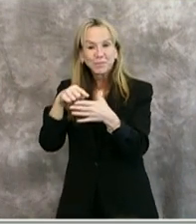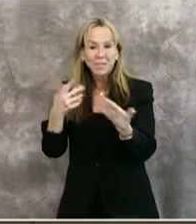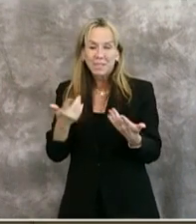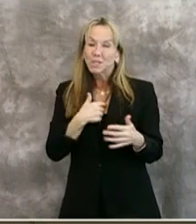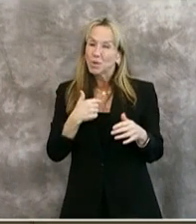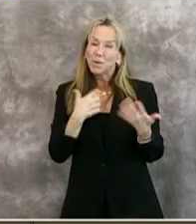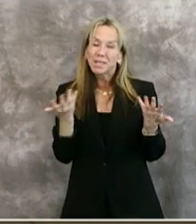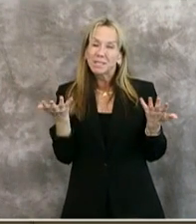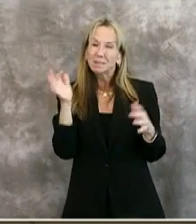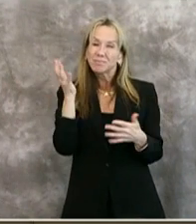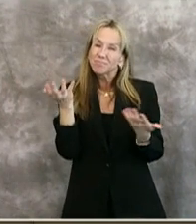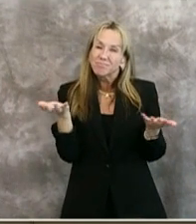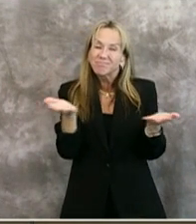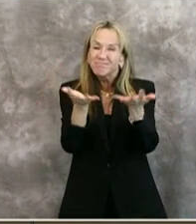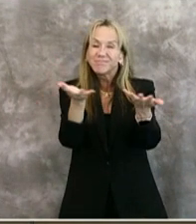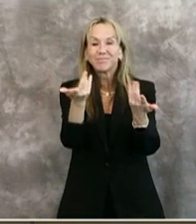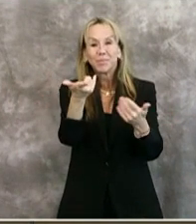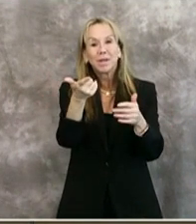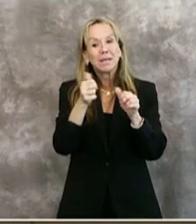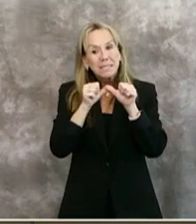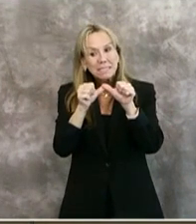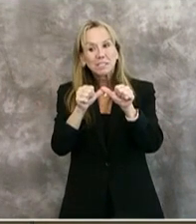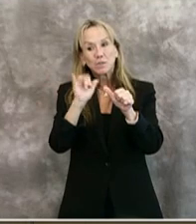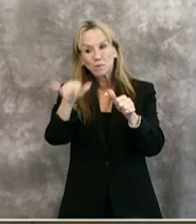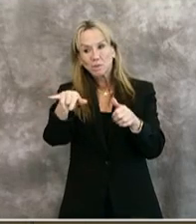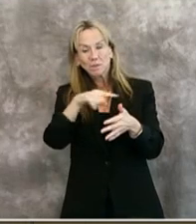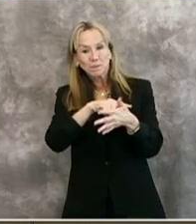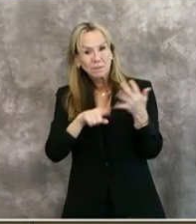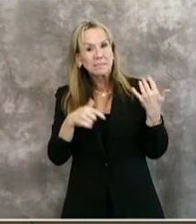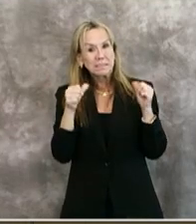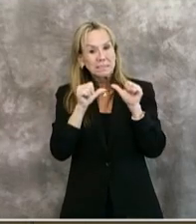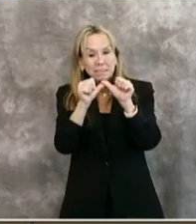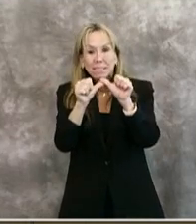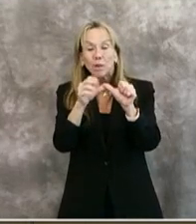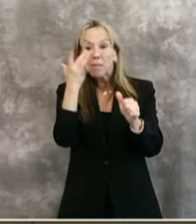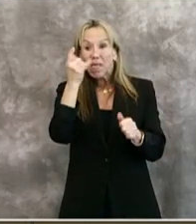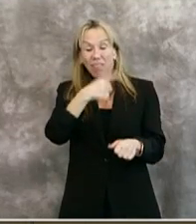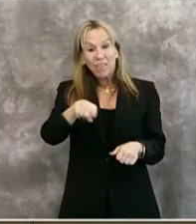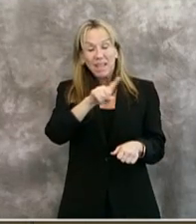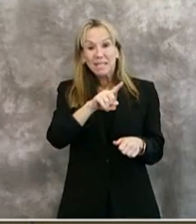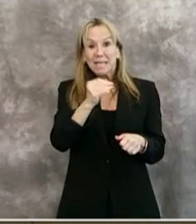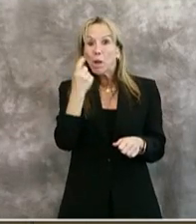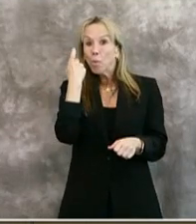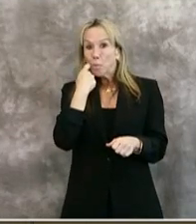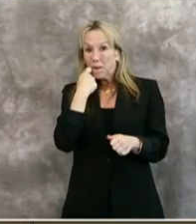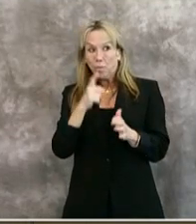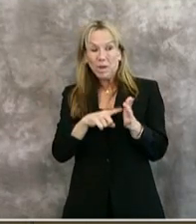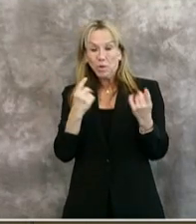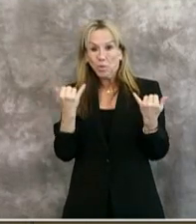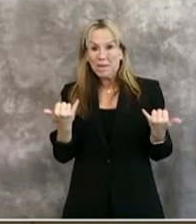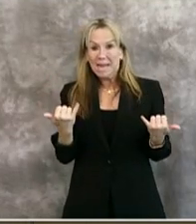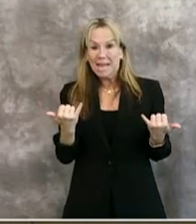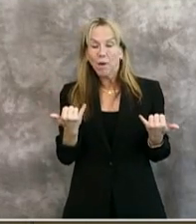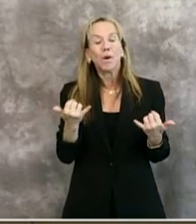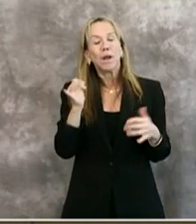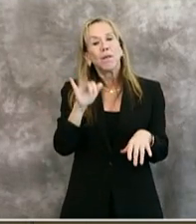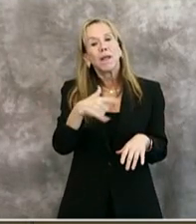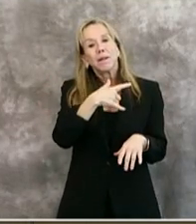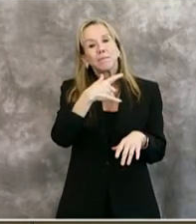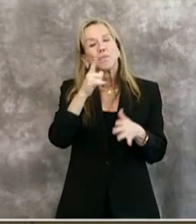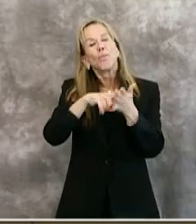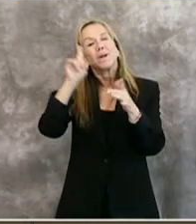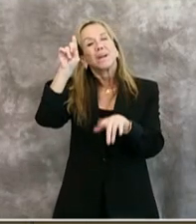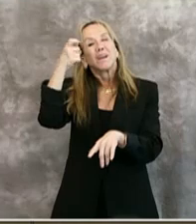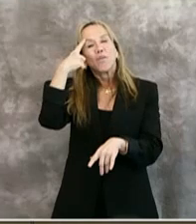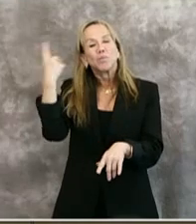to continue to practice these guidelines. It is with this and the actions that have recently been taken by the